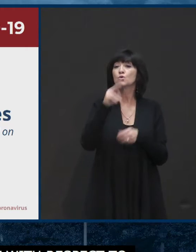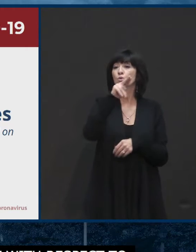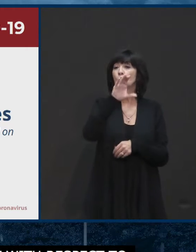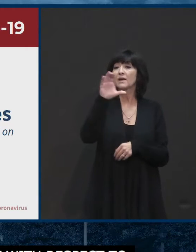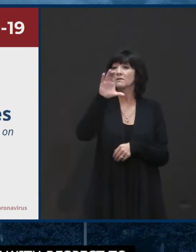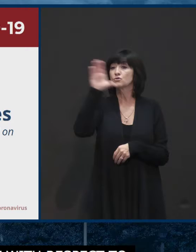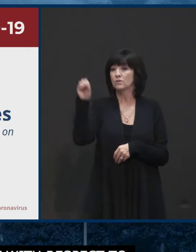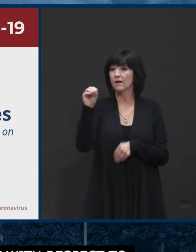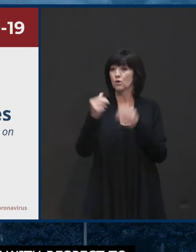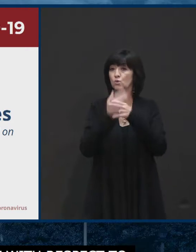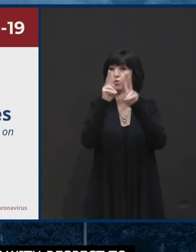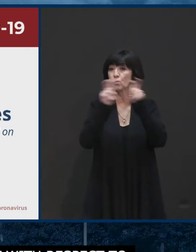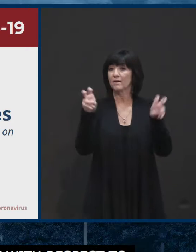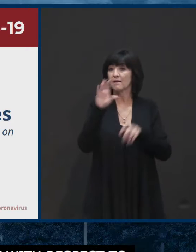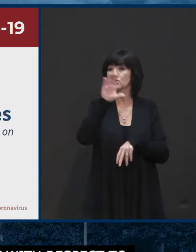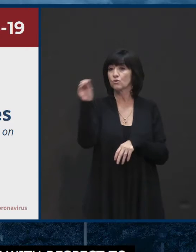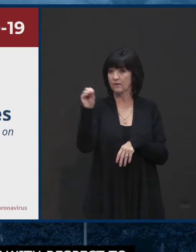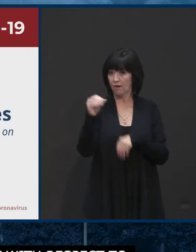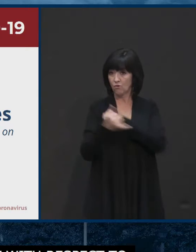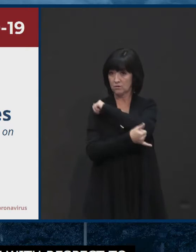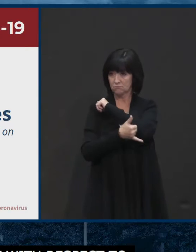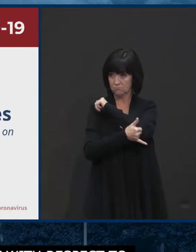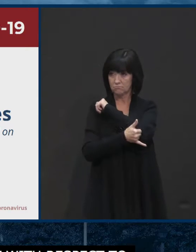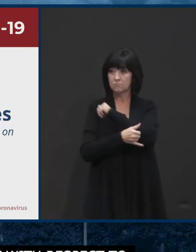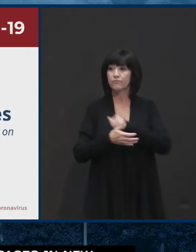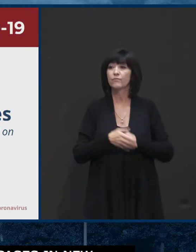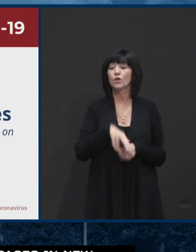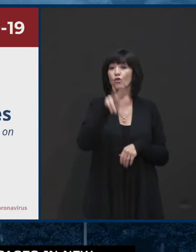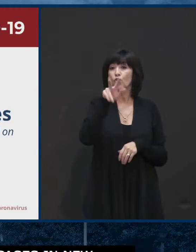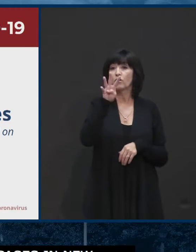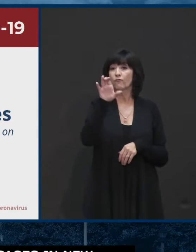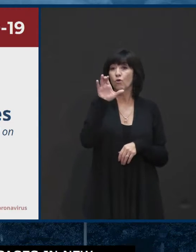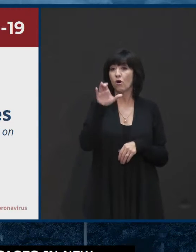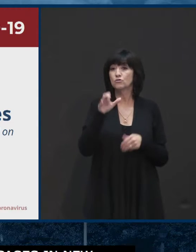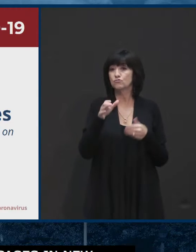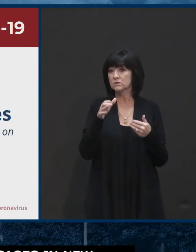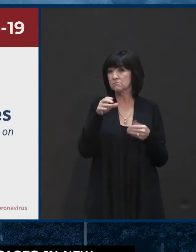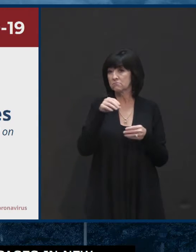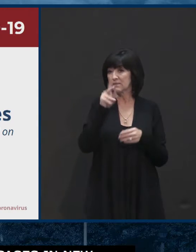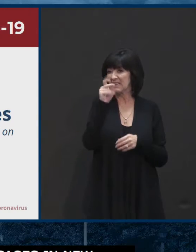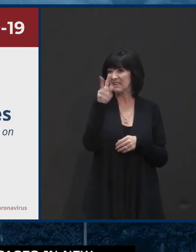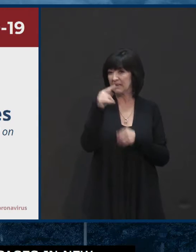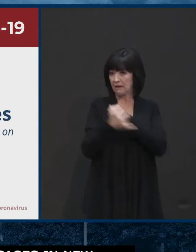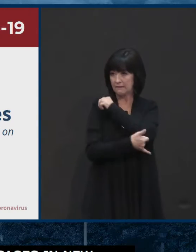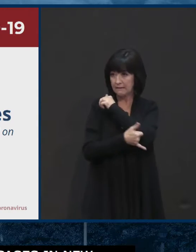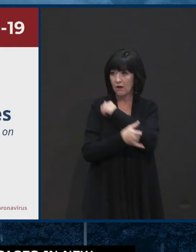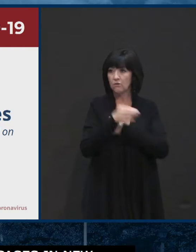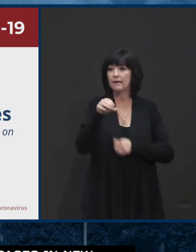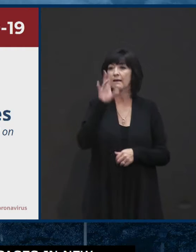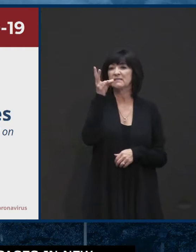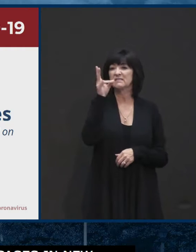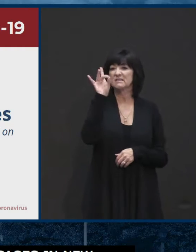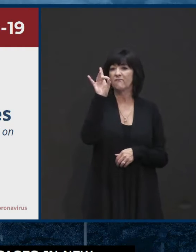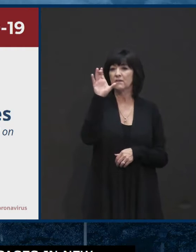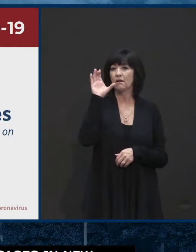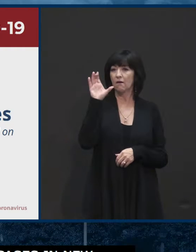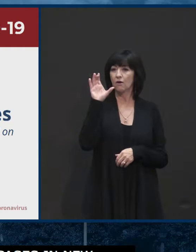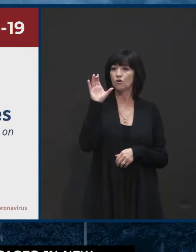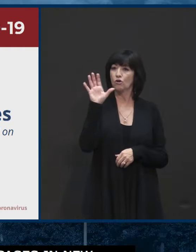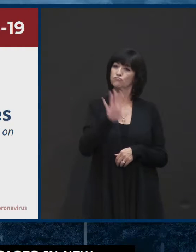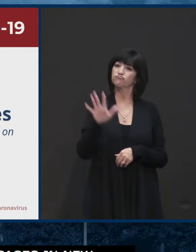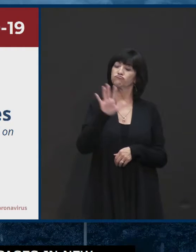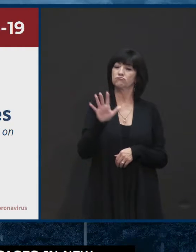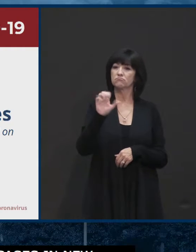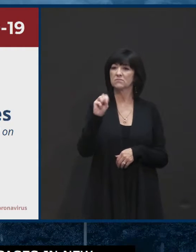3,400 to almost 3,500 in Kent County, and 7,800, almost 7,900 in